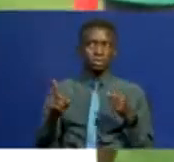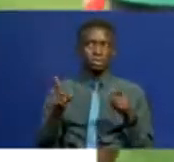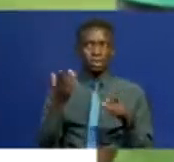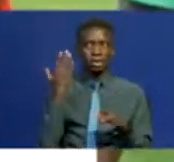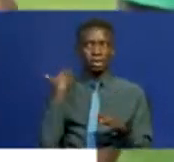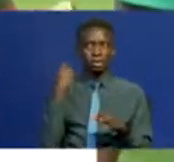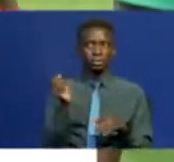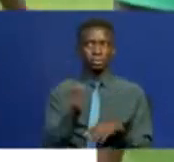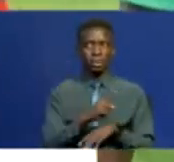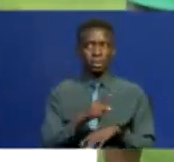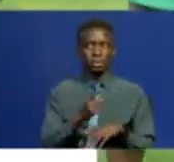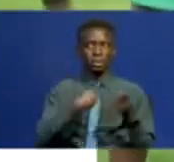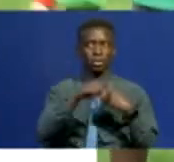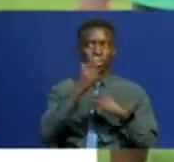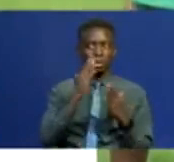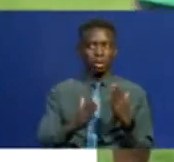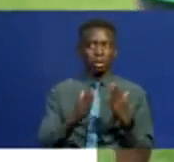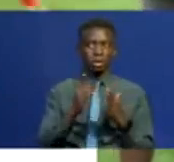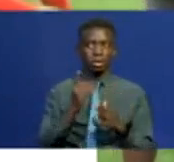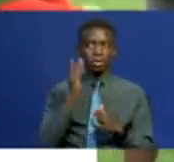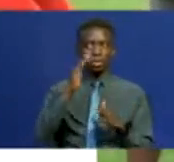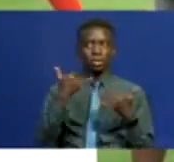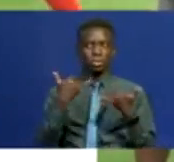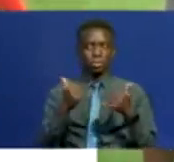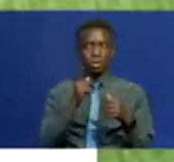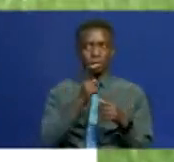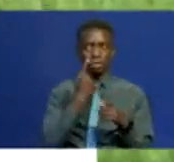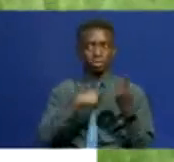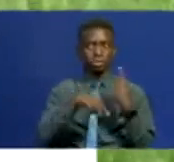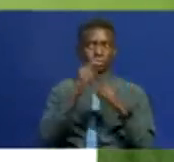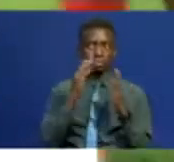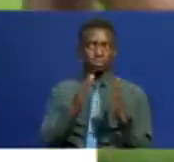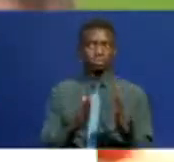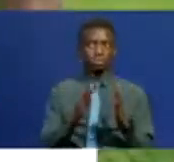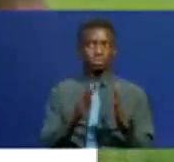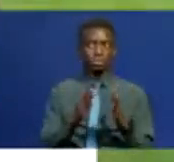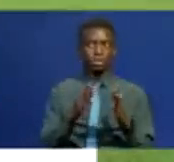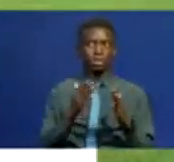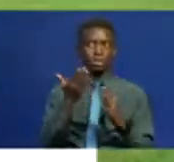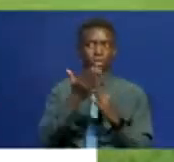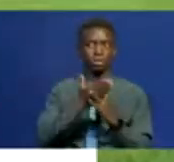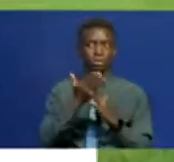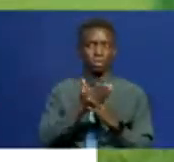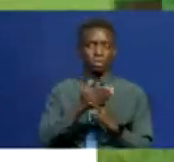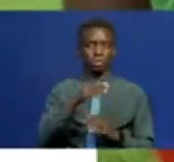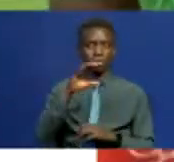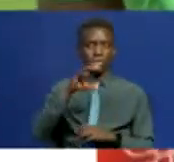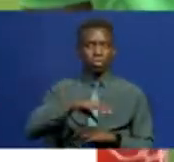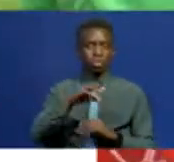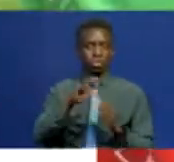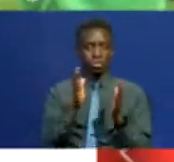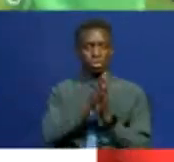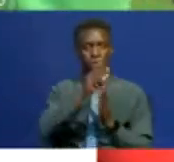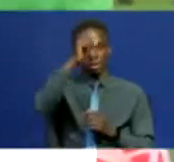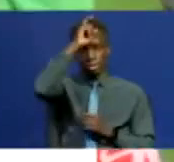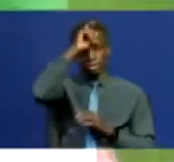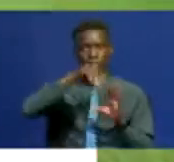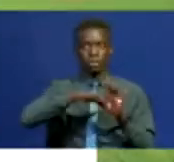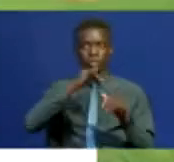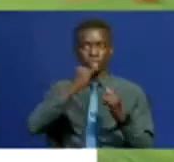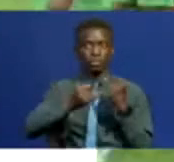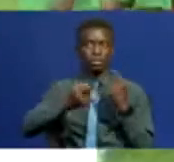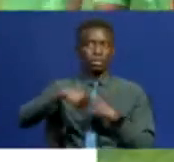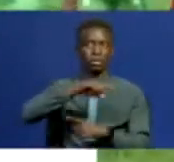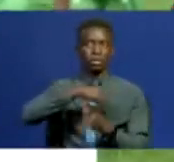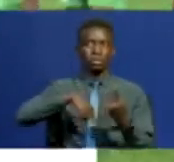last month. The winner of the match will play the winner of the match between Congo and Egypt in the final round.